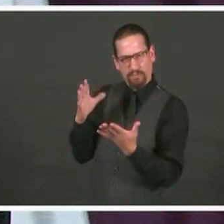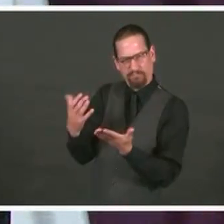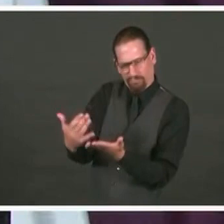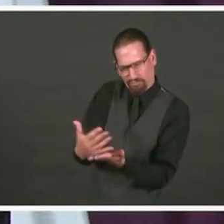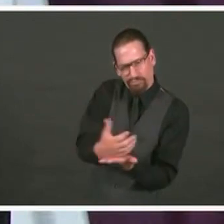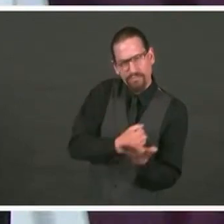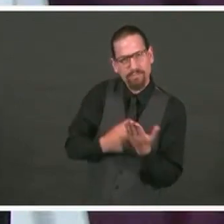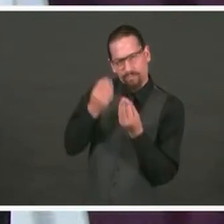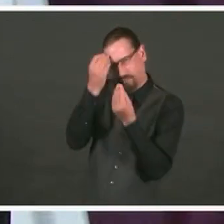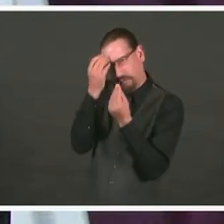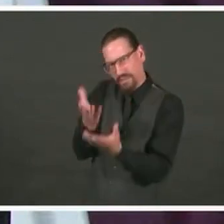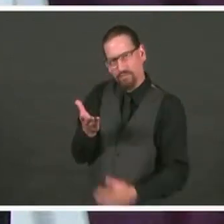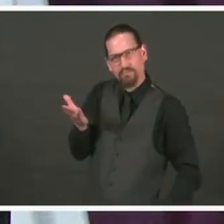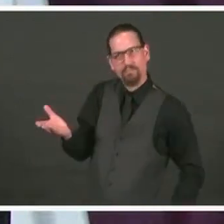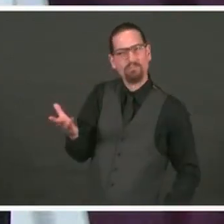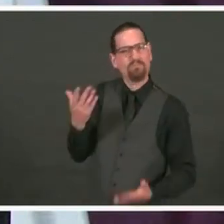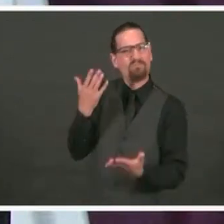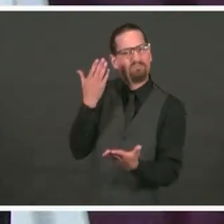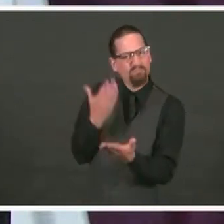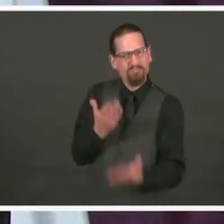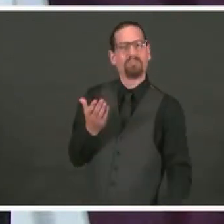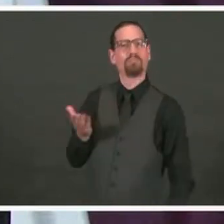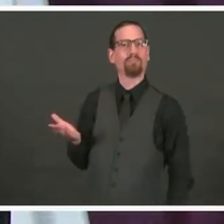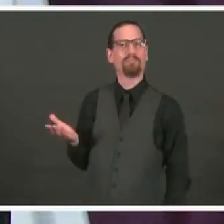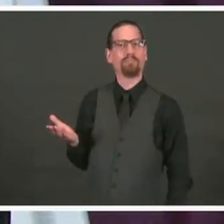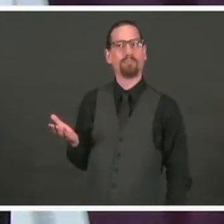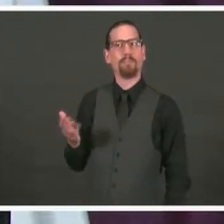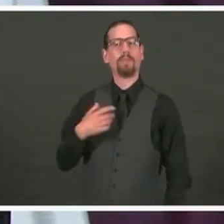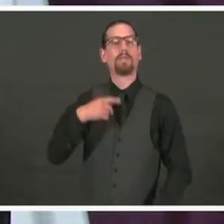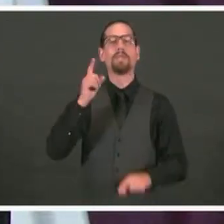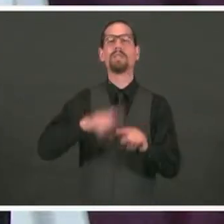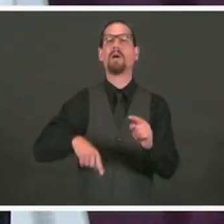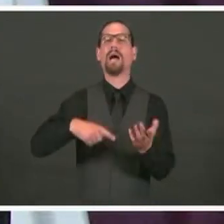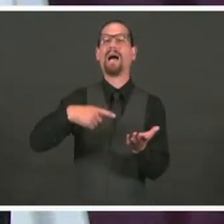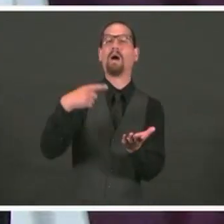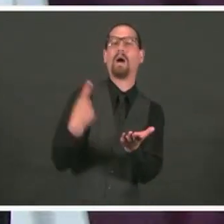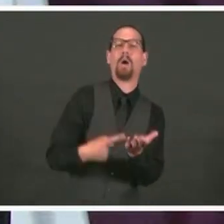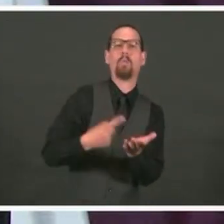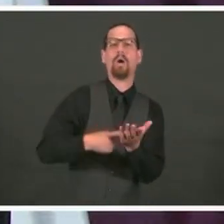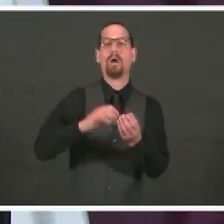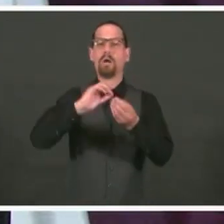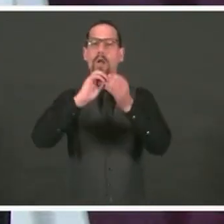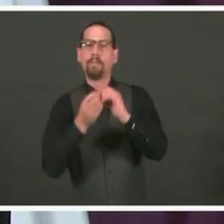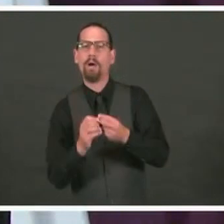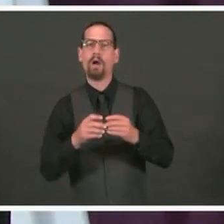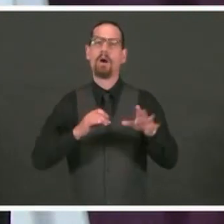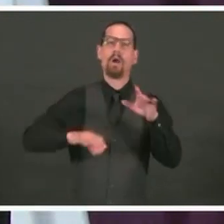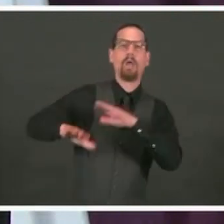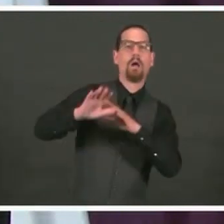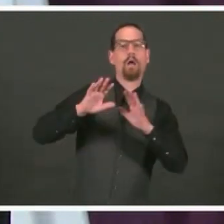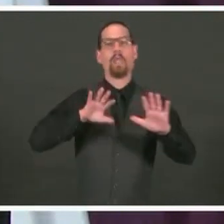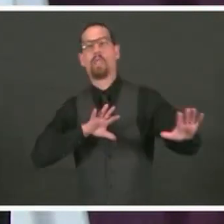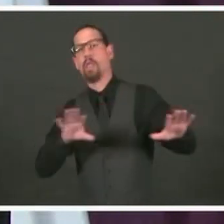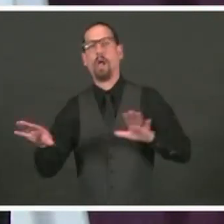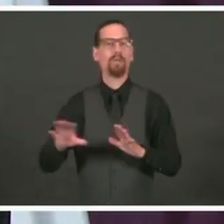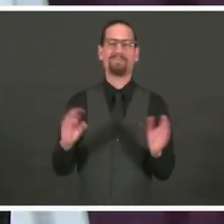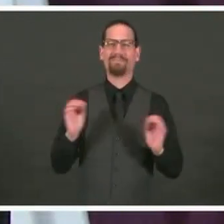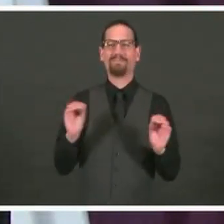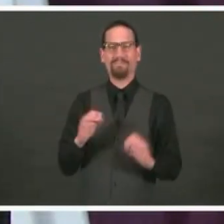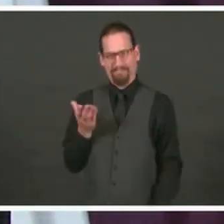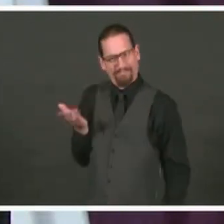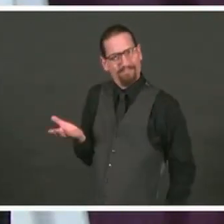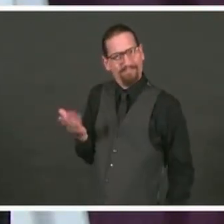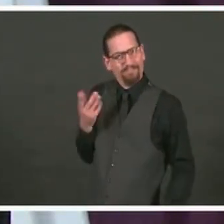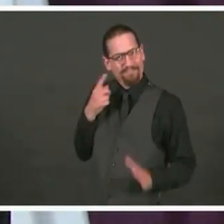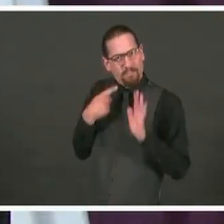and it's undisputed. And so the fact that our hospitalizations have been in steady decline is a good thing. You'll